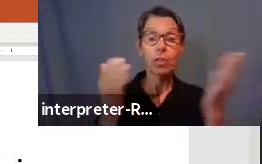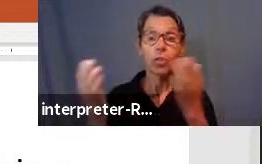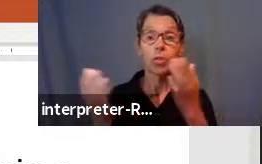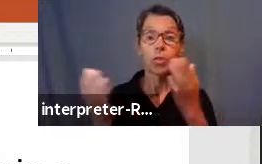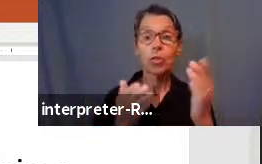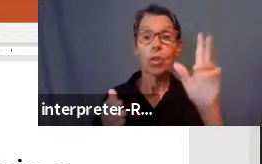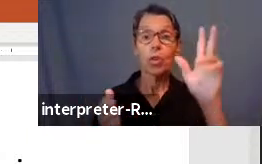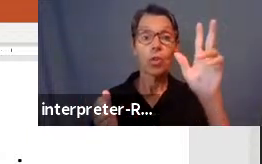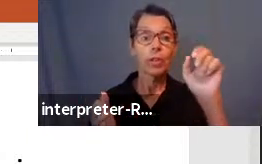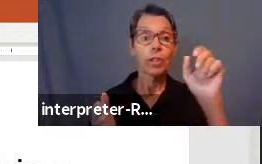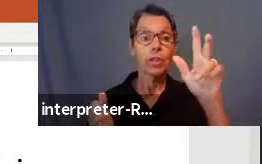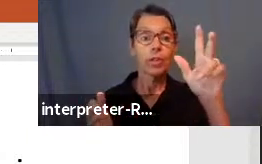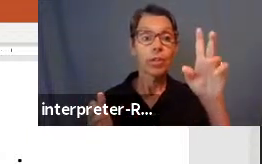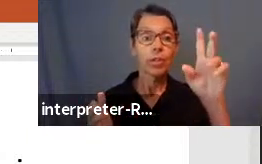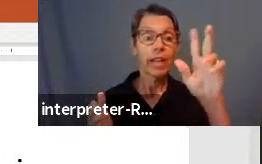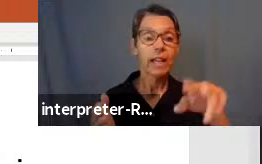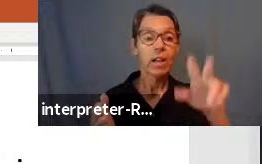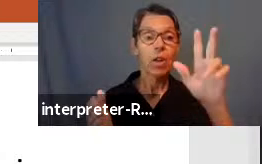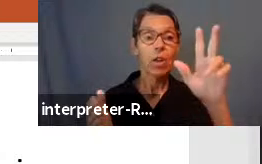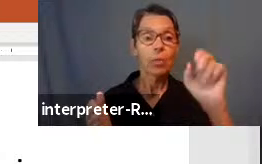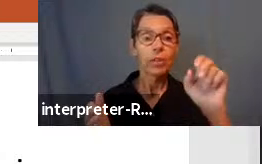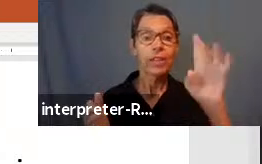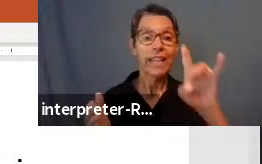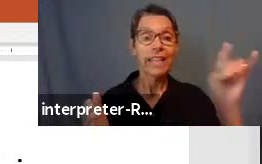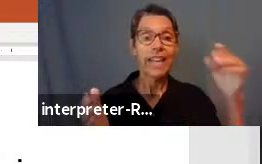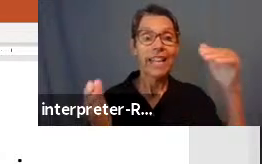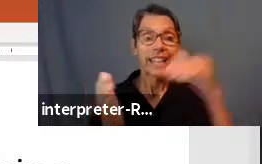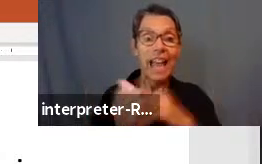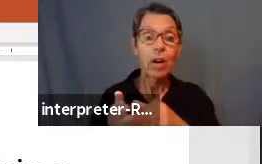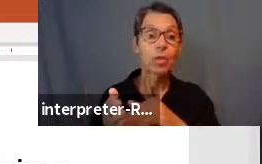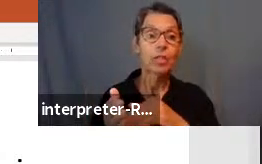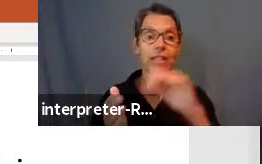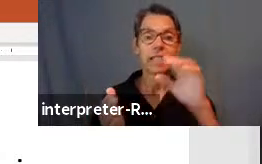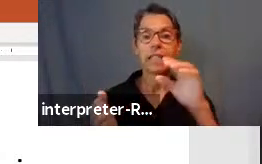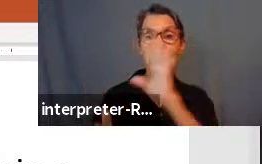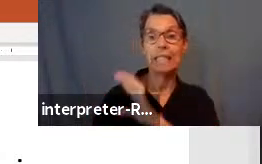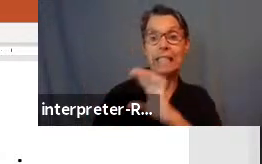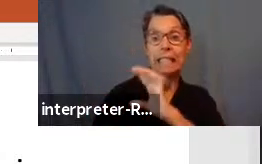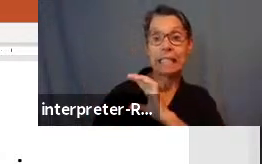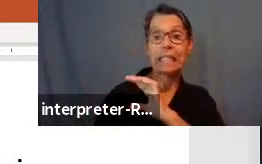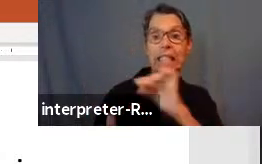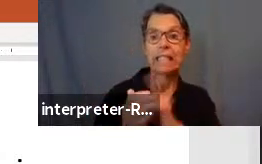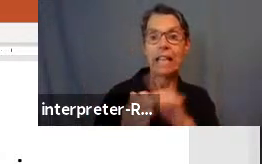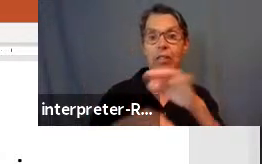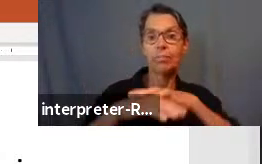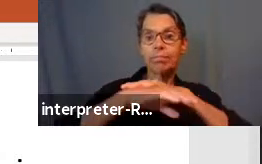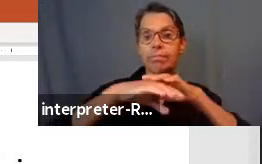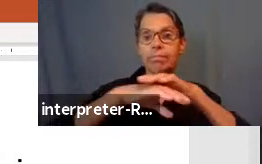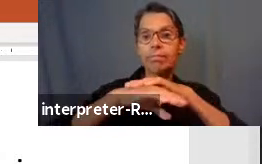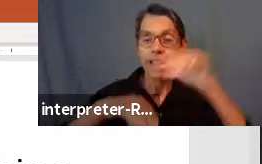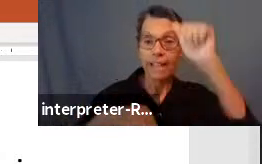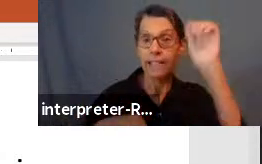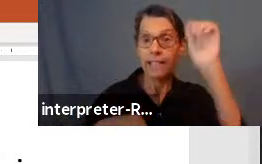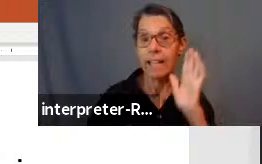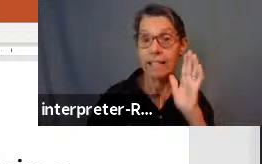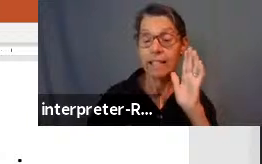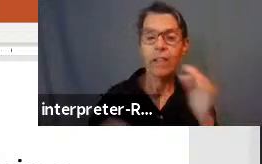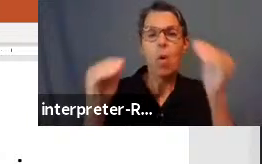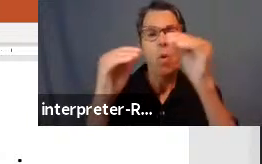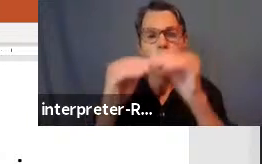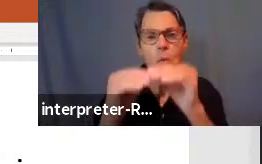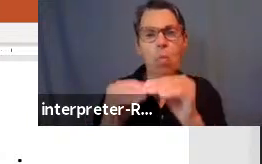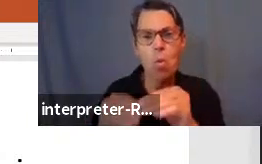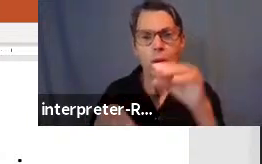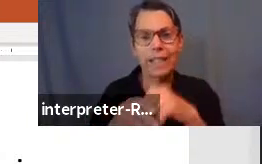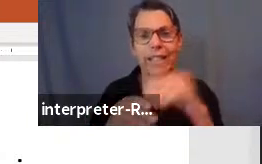Alaska Nation citizens. Those are users of our programs. There are many more American Indians in Kansas, Oklahoma, and Texas,